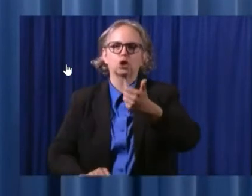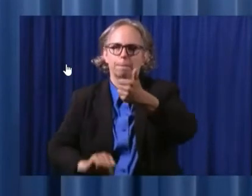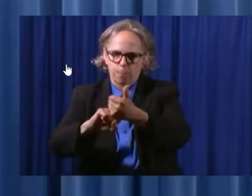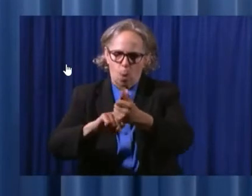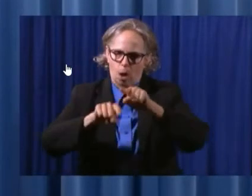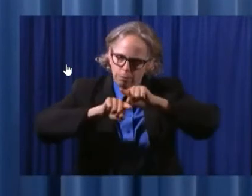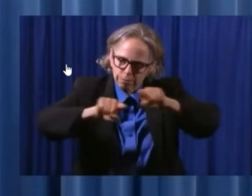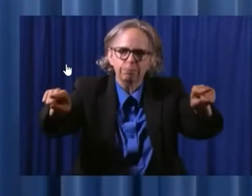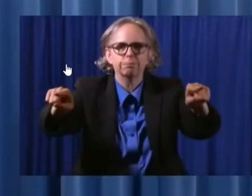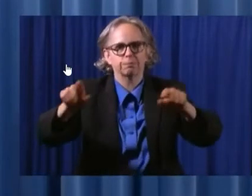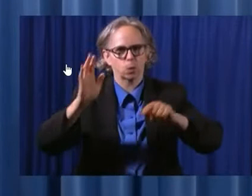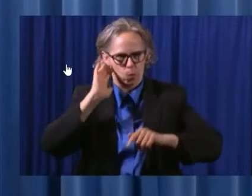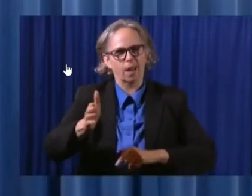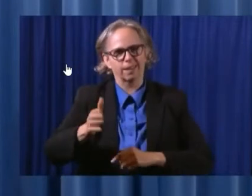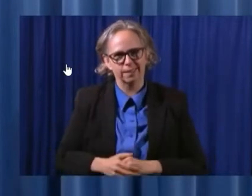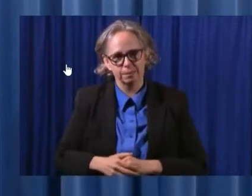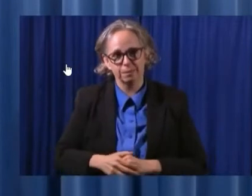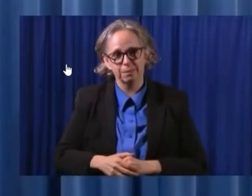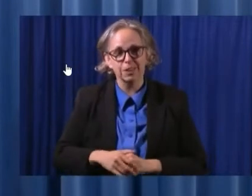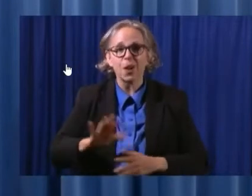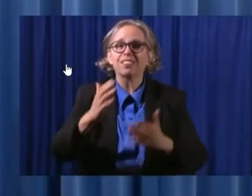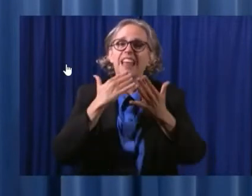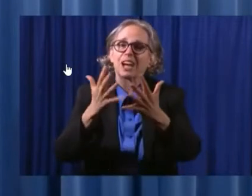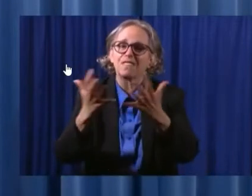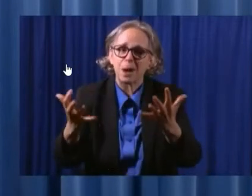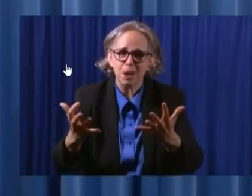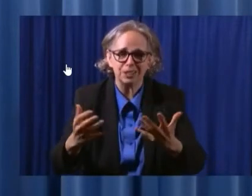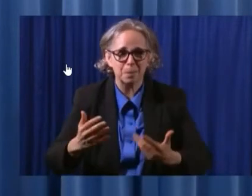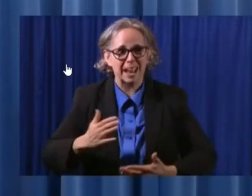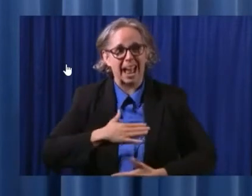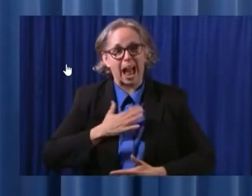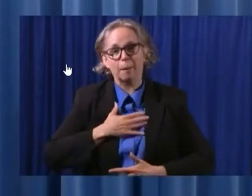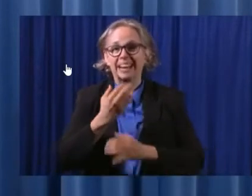Thank you very much. Happy 4th of July, happy Independence